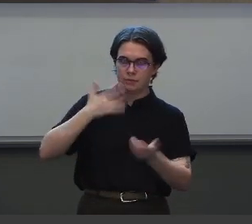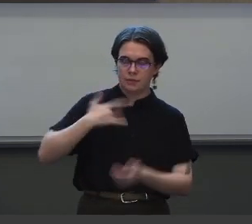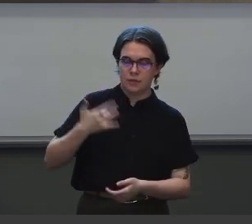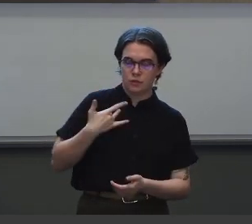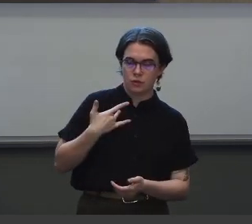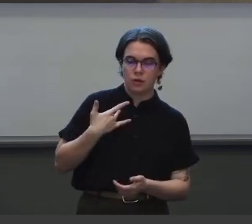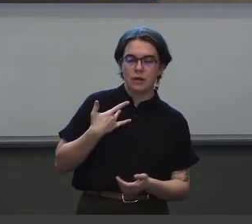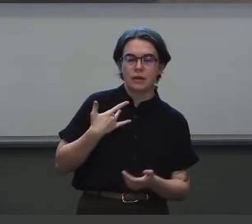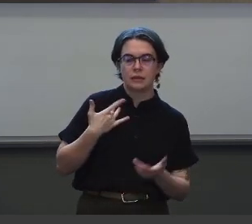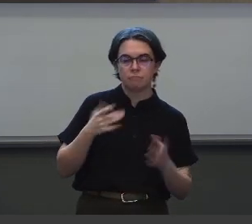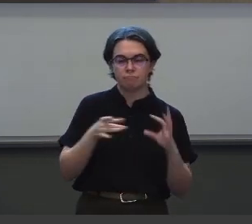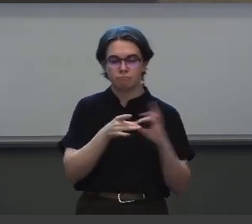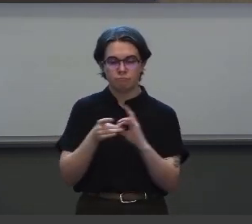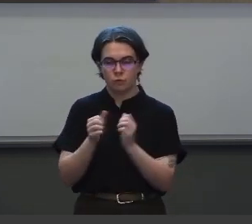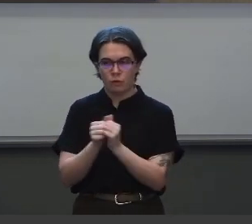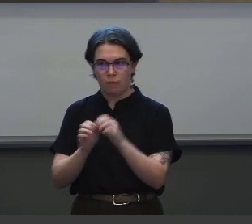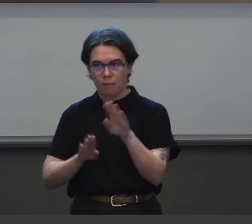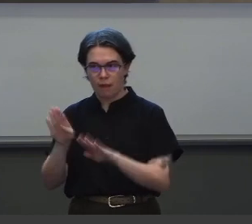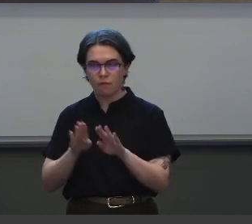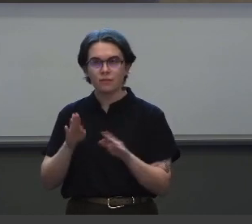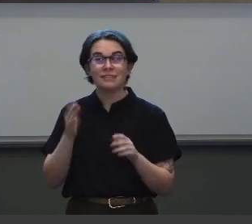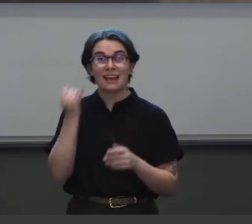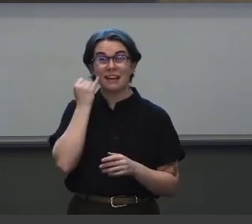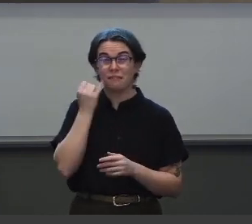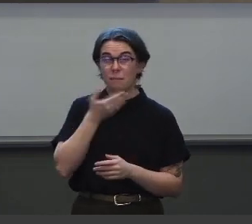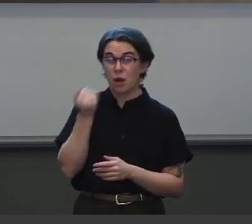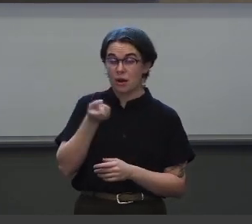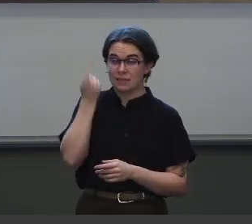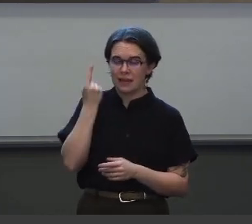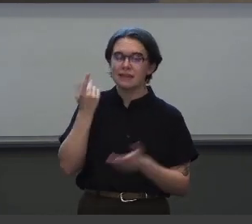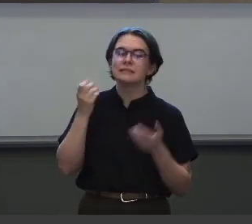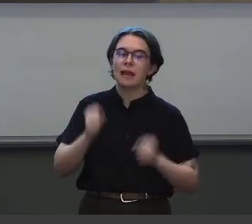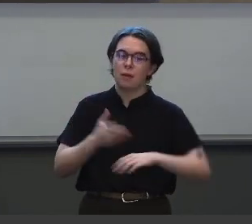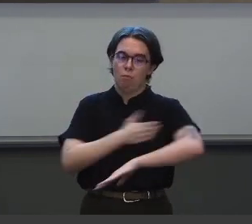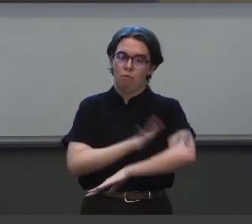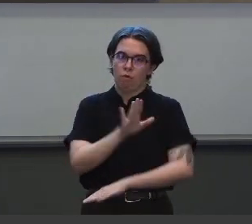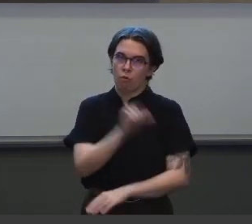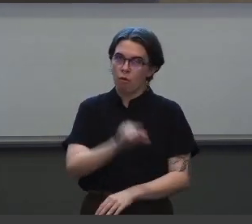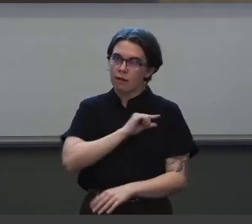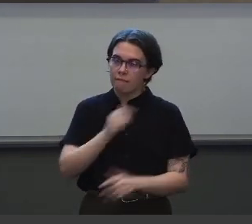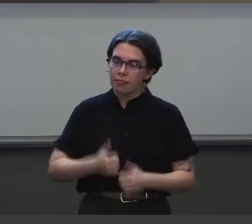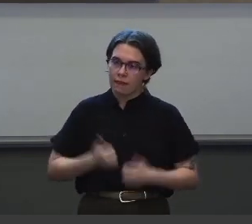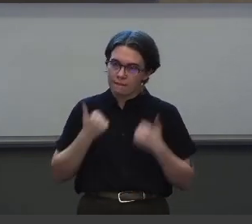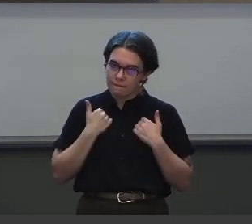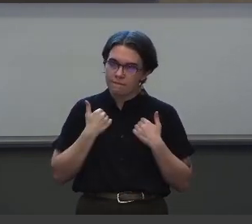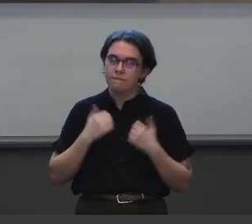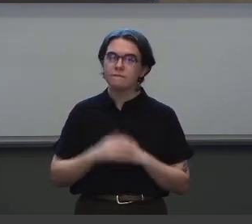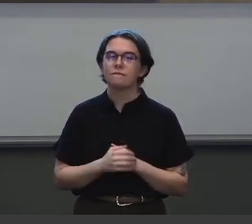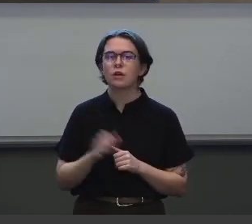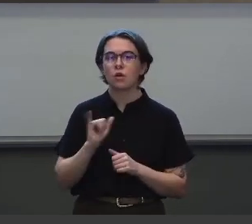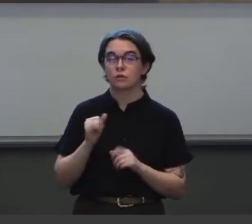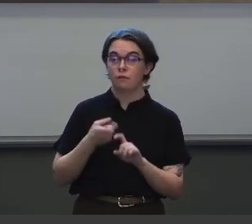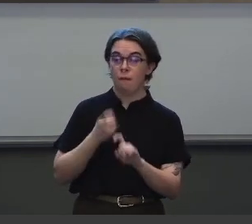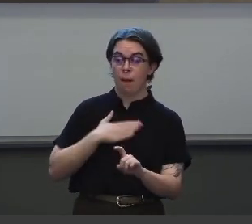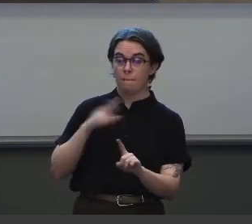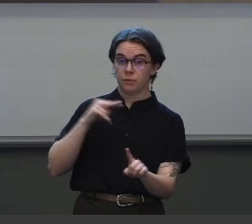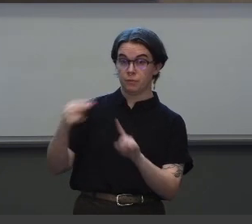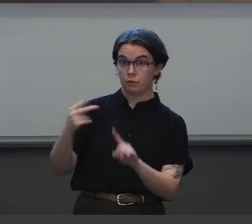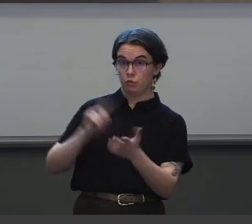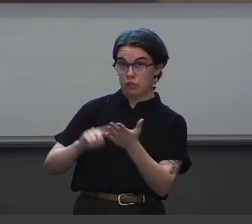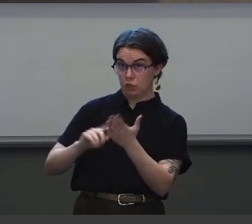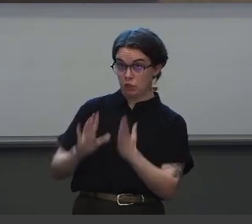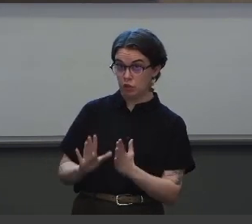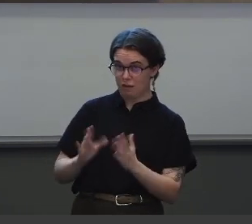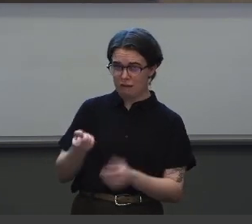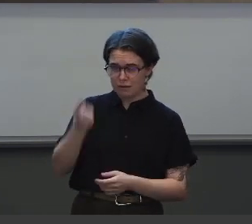potentially lead to improved quality of life, and more from a research perspective, understanding these interactions can